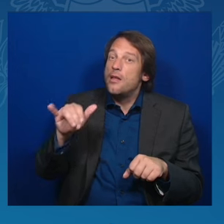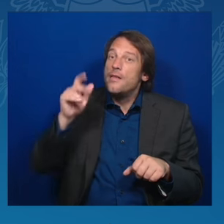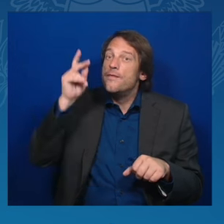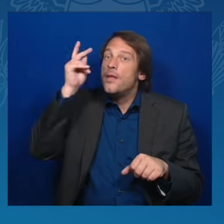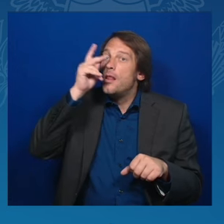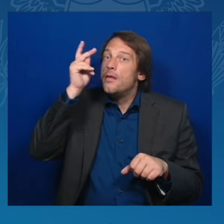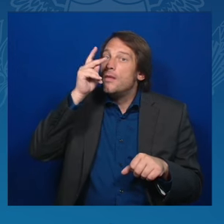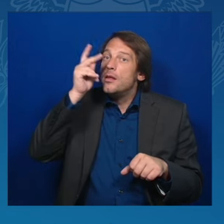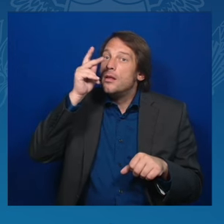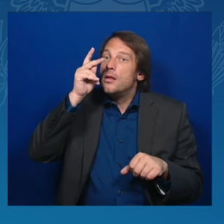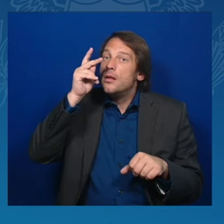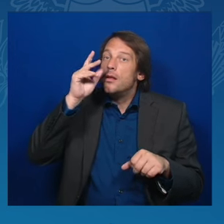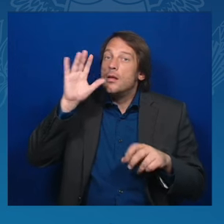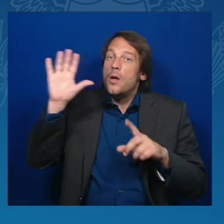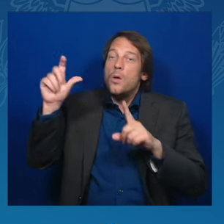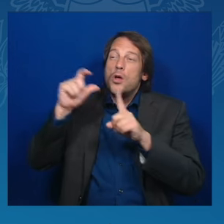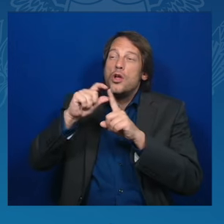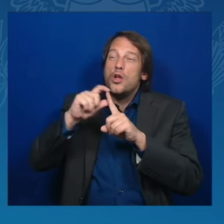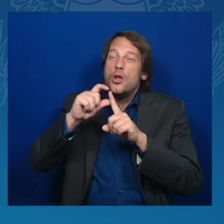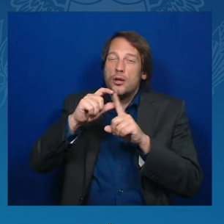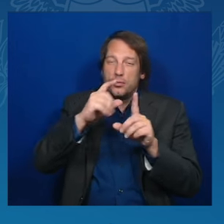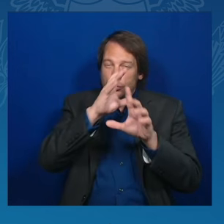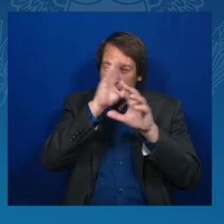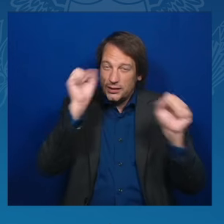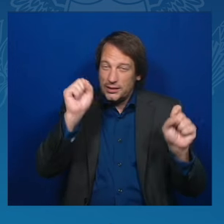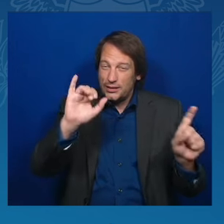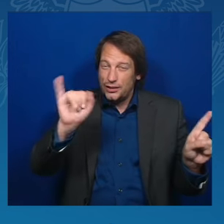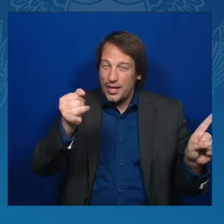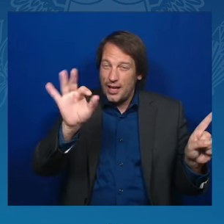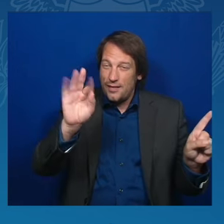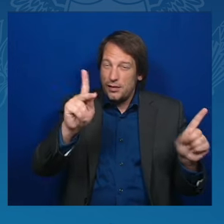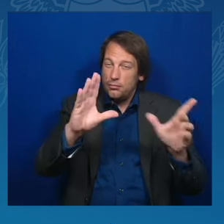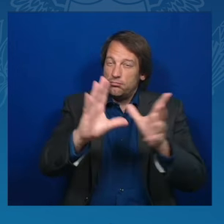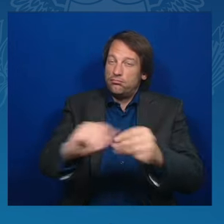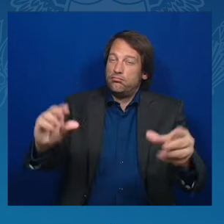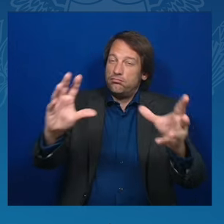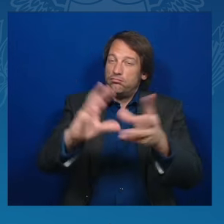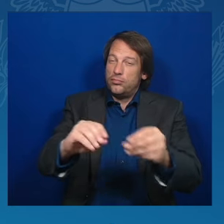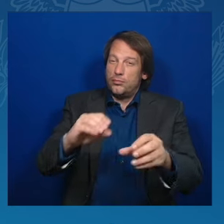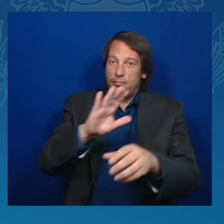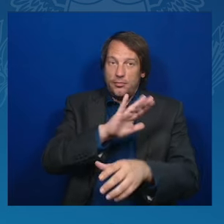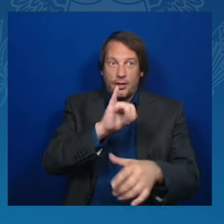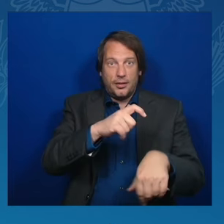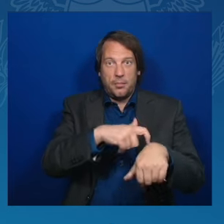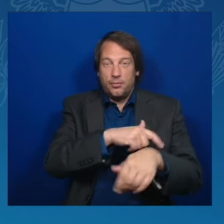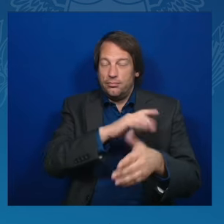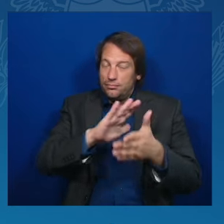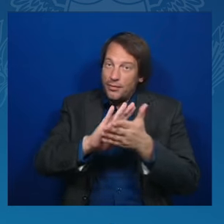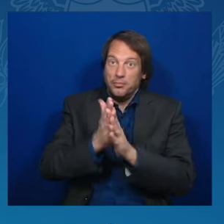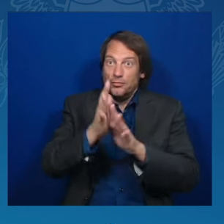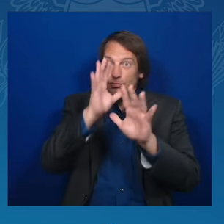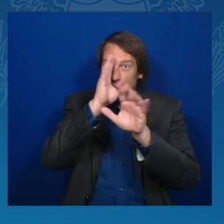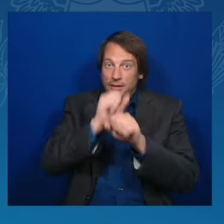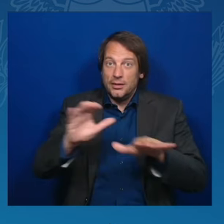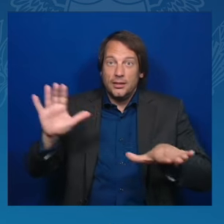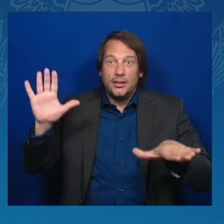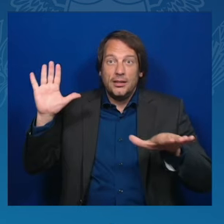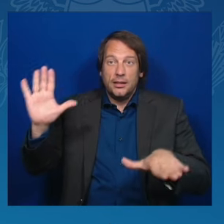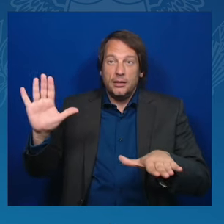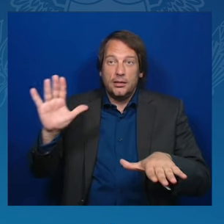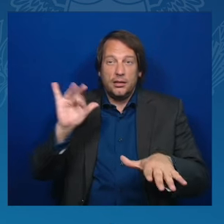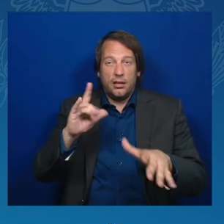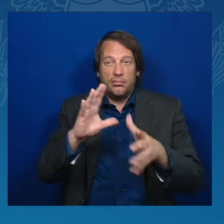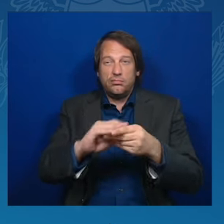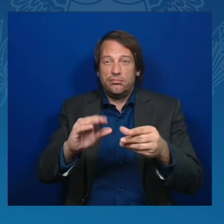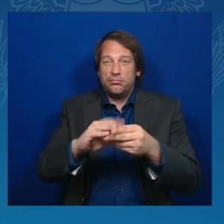Kennedy in his inaugural address most resonated among the grown-ups back then. We